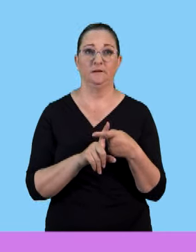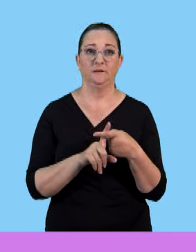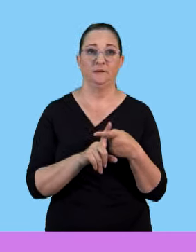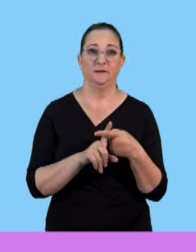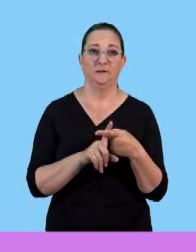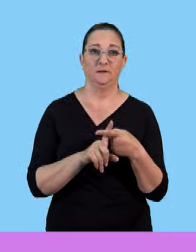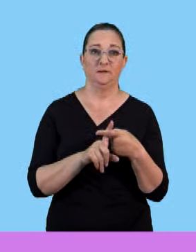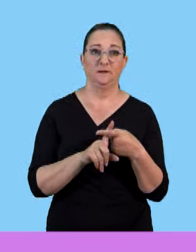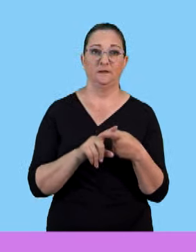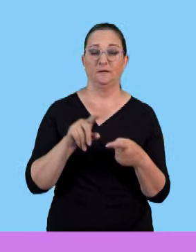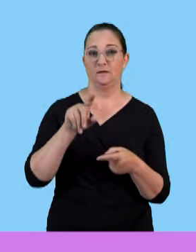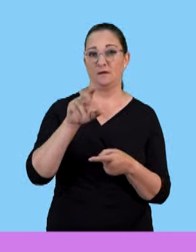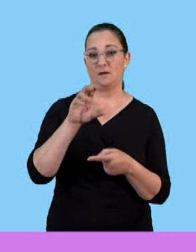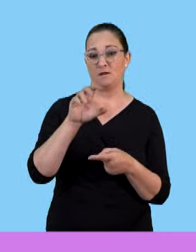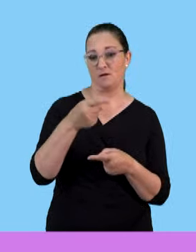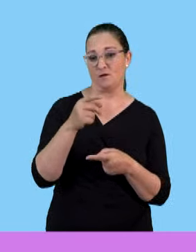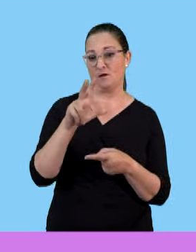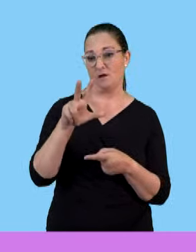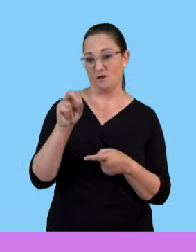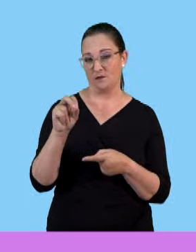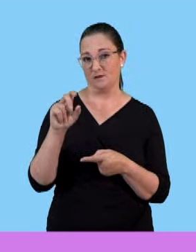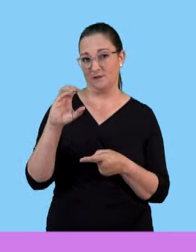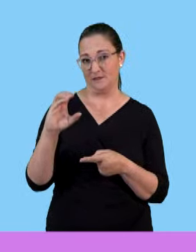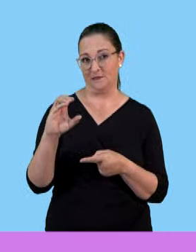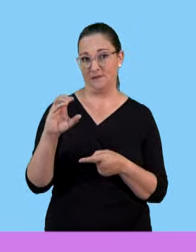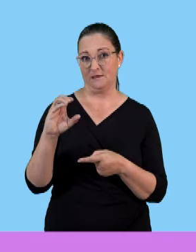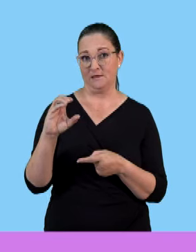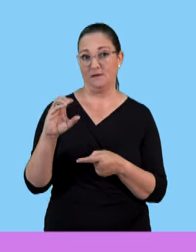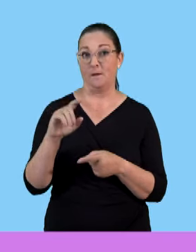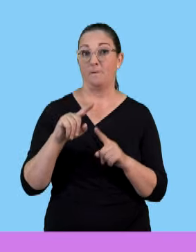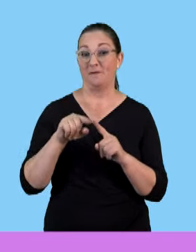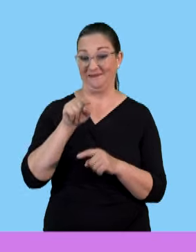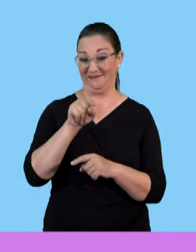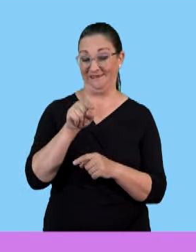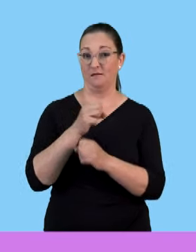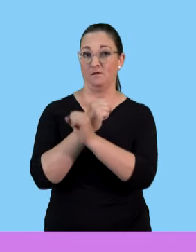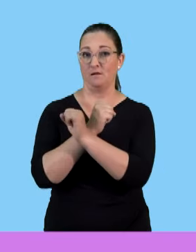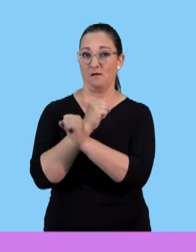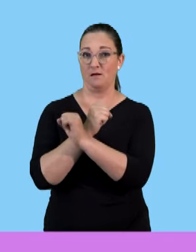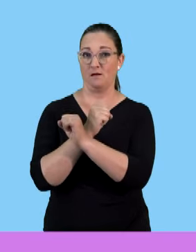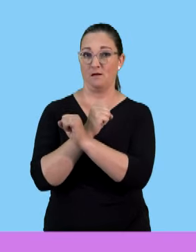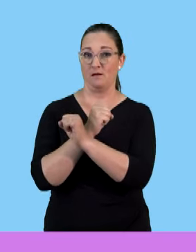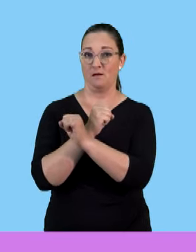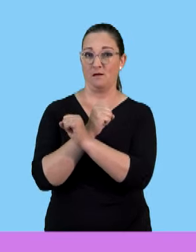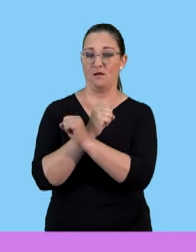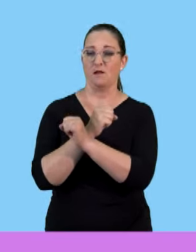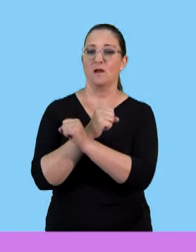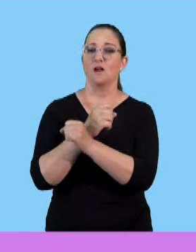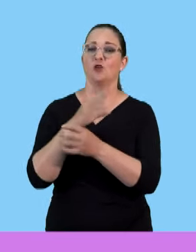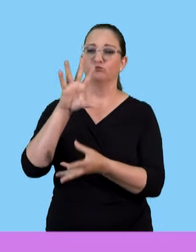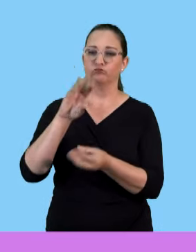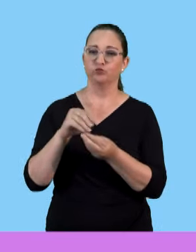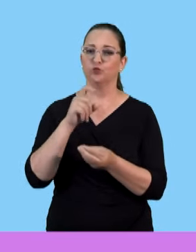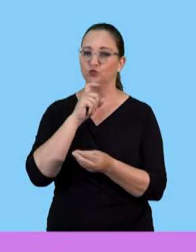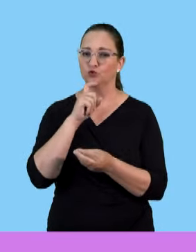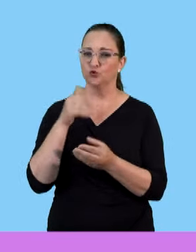80 cents So this will be multiplied by the